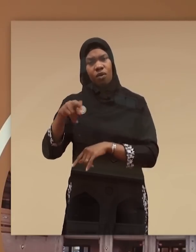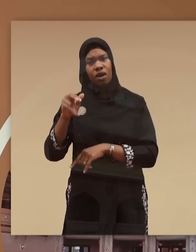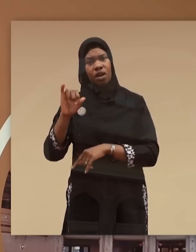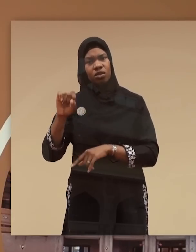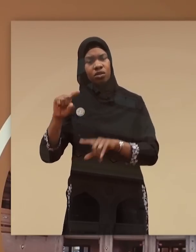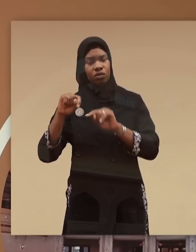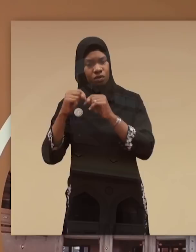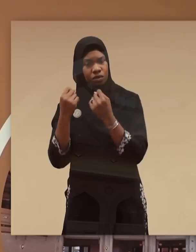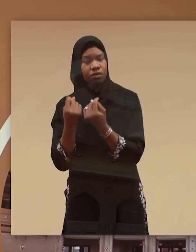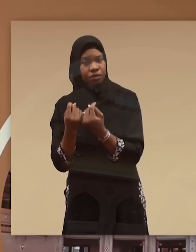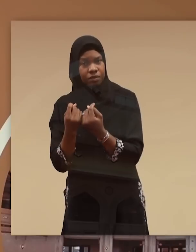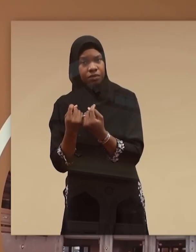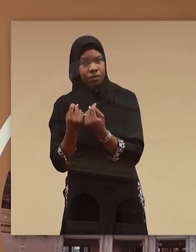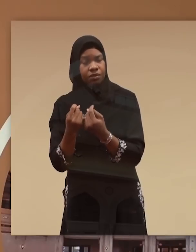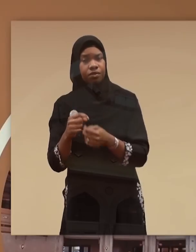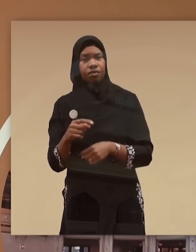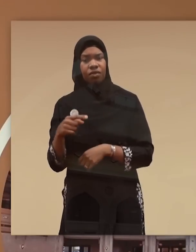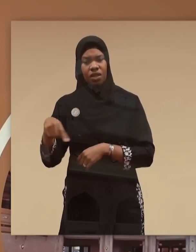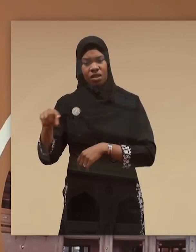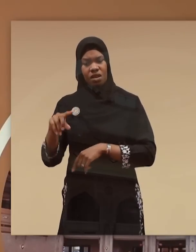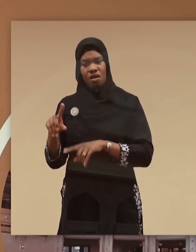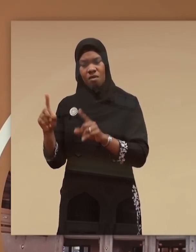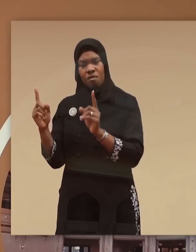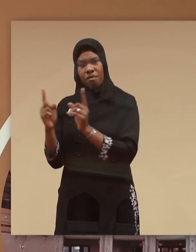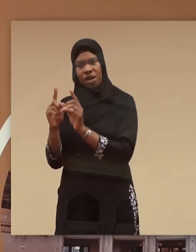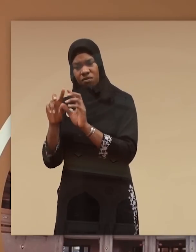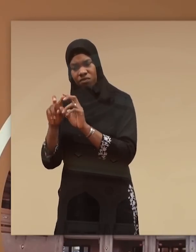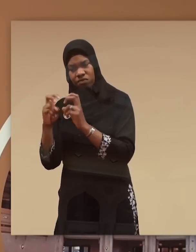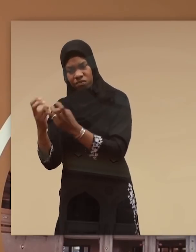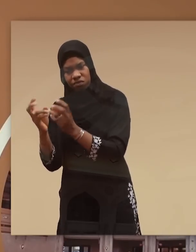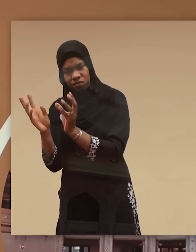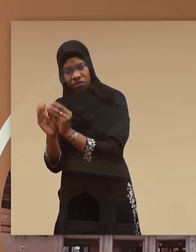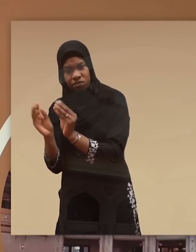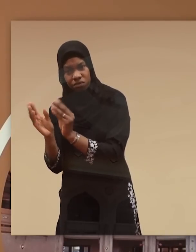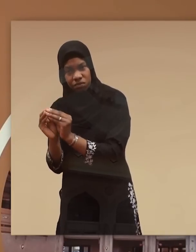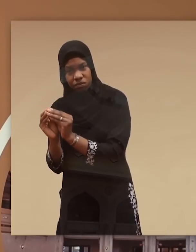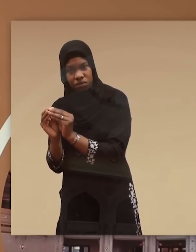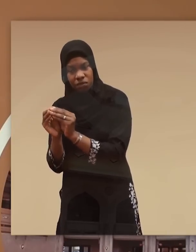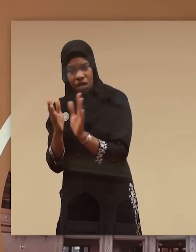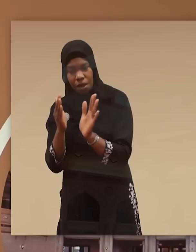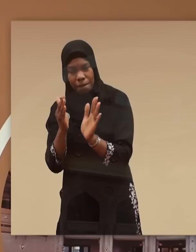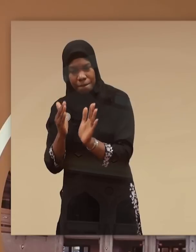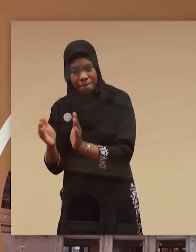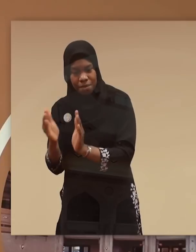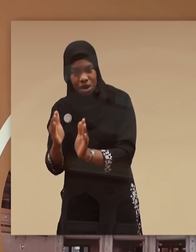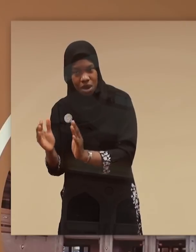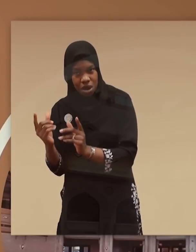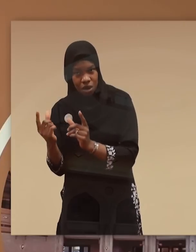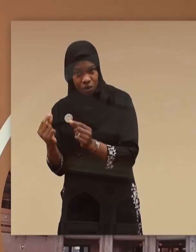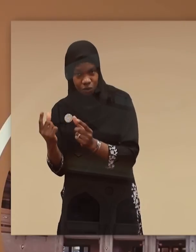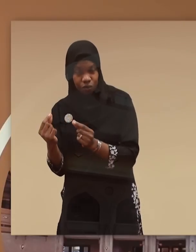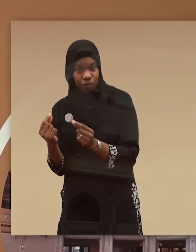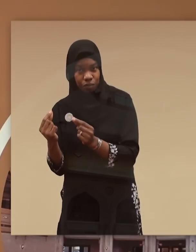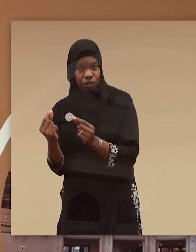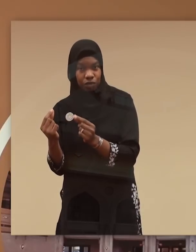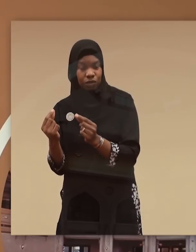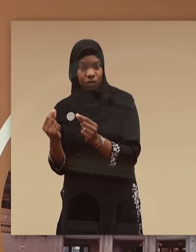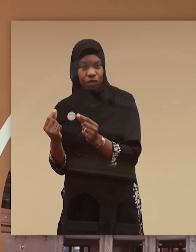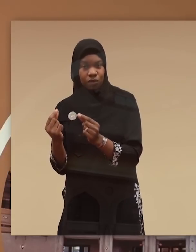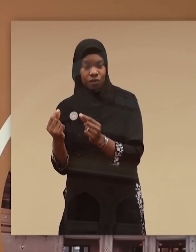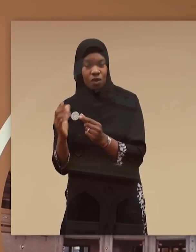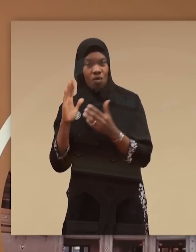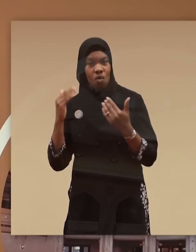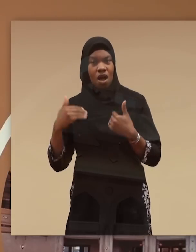wasallam. And they met together and planned a social